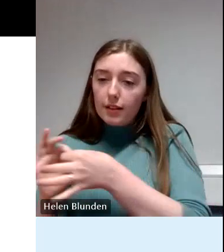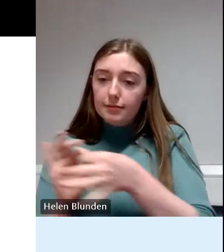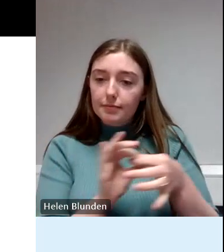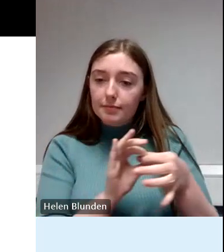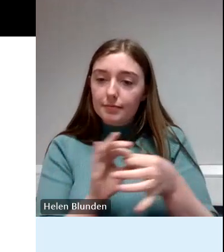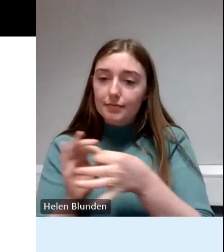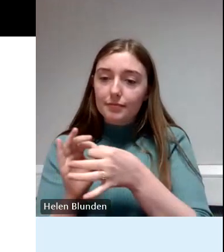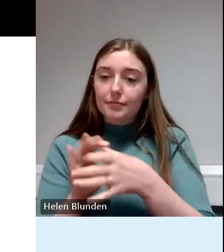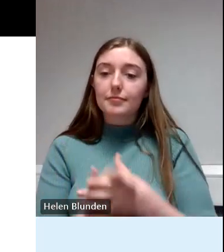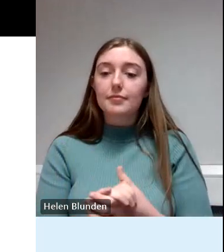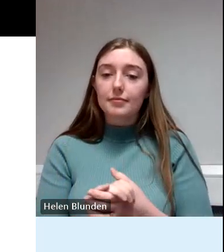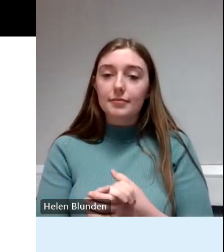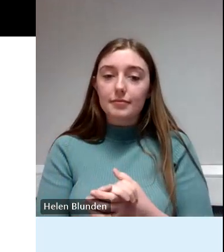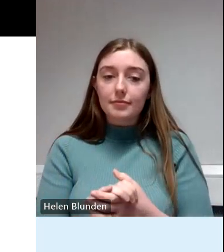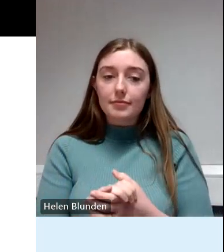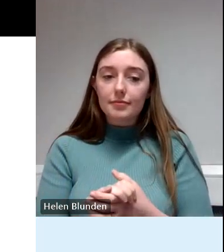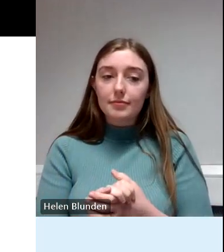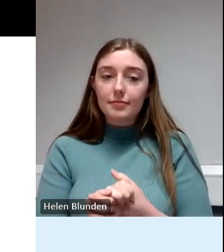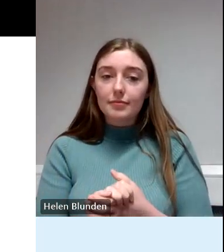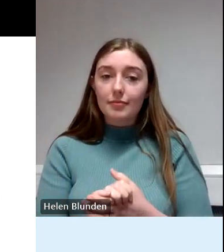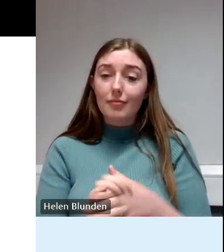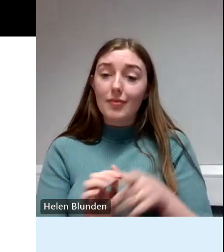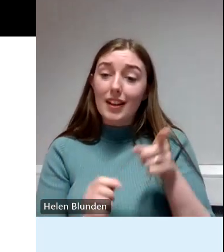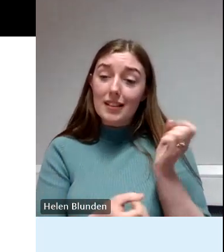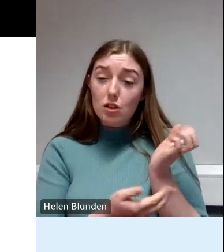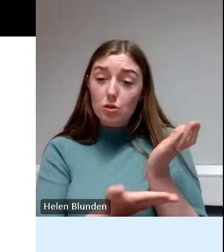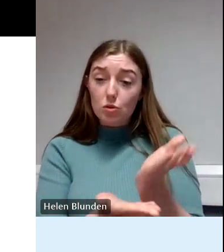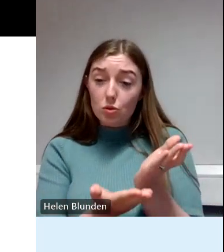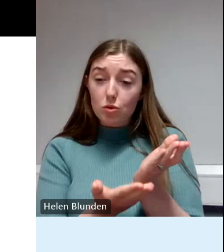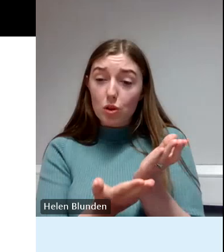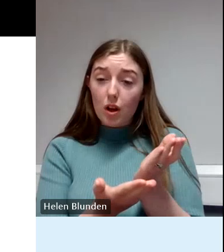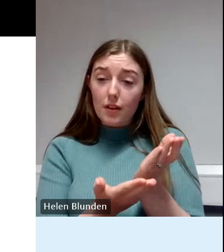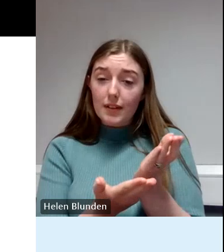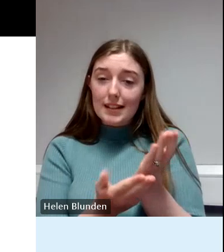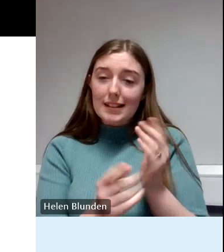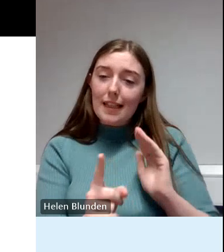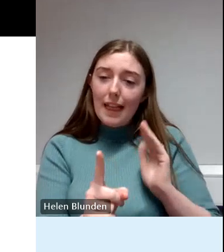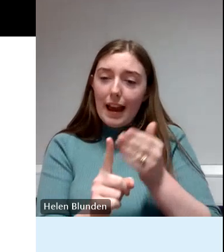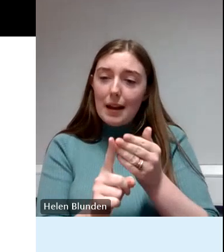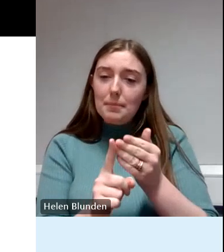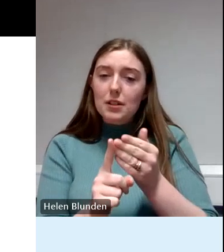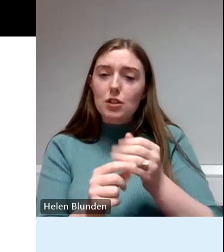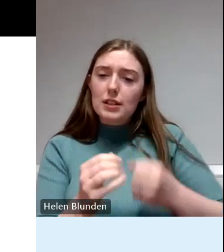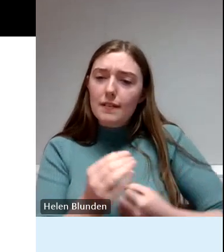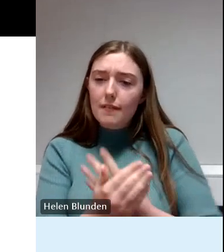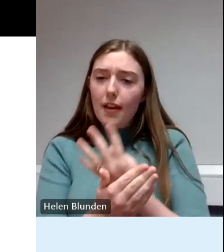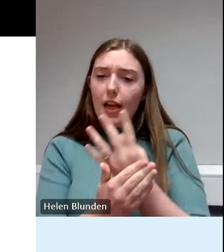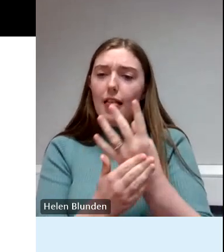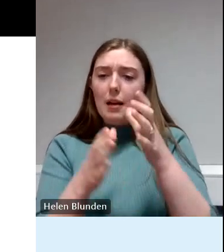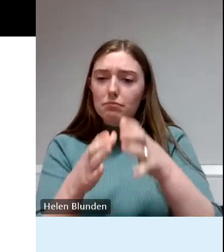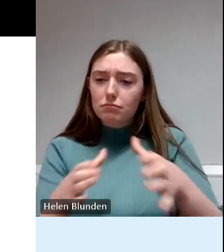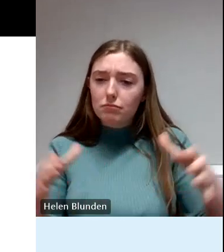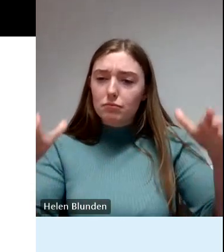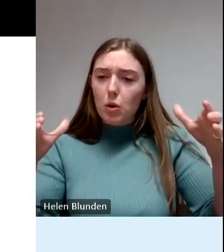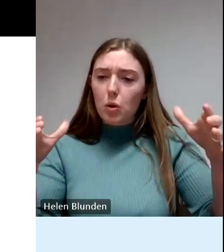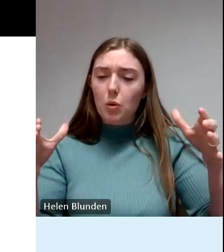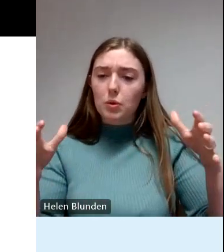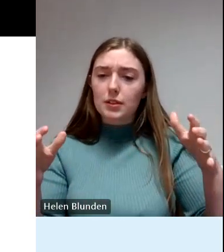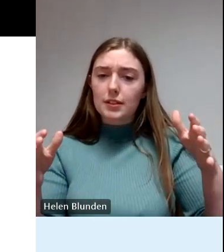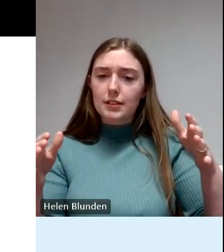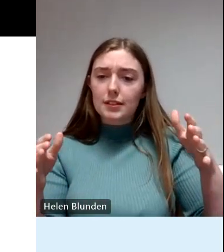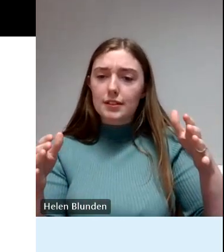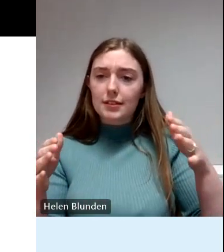And again, the idea of that service is to grow and to develop so that it becomes